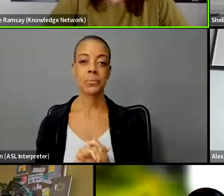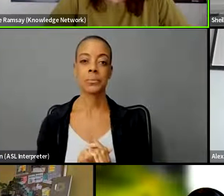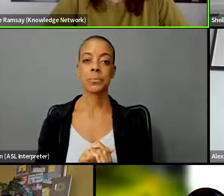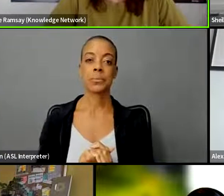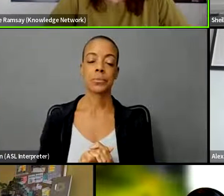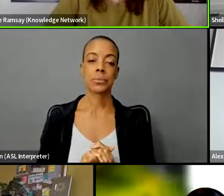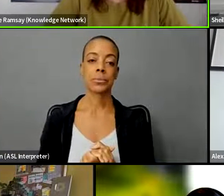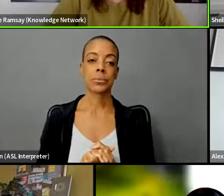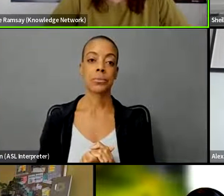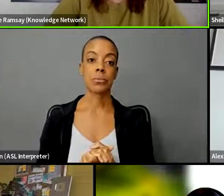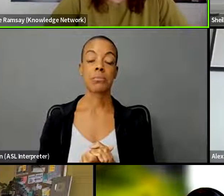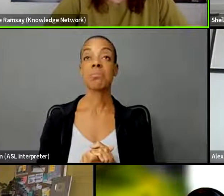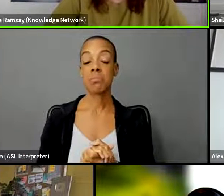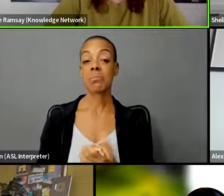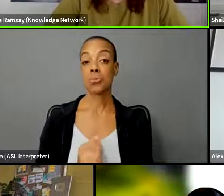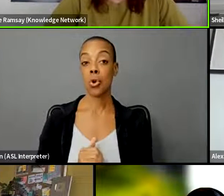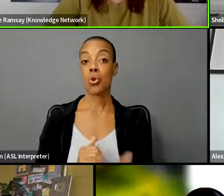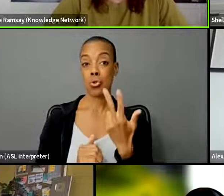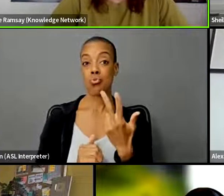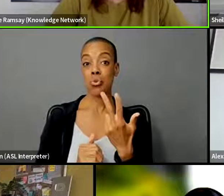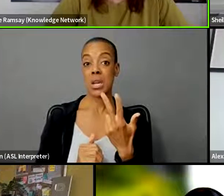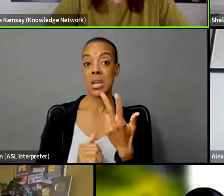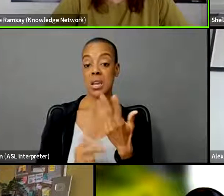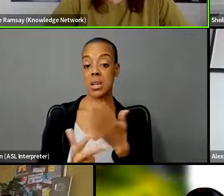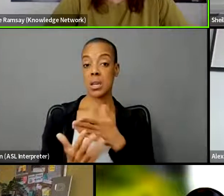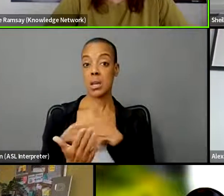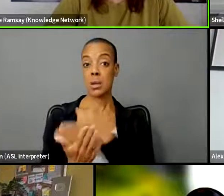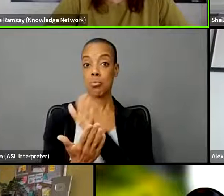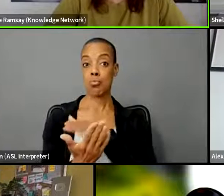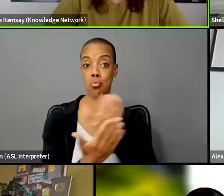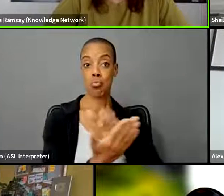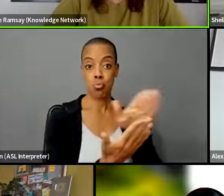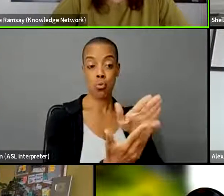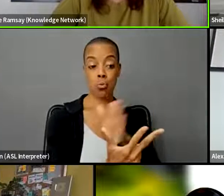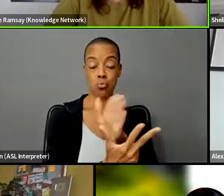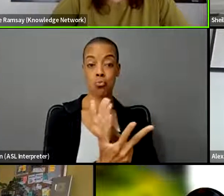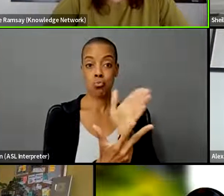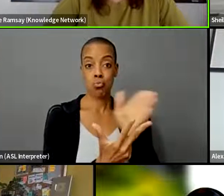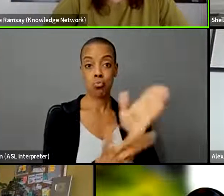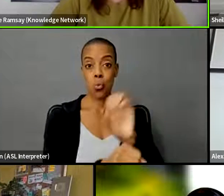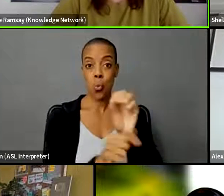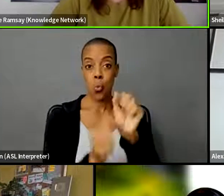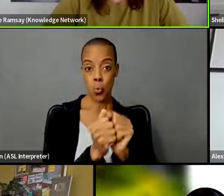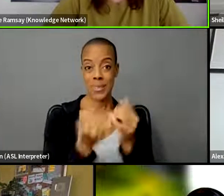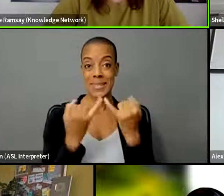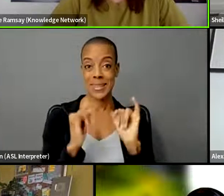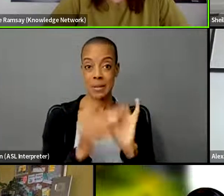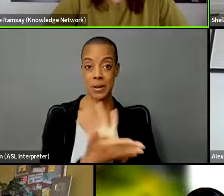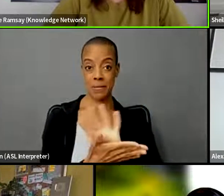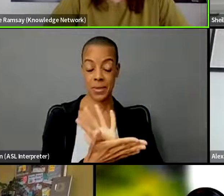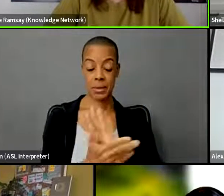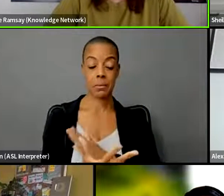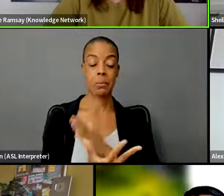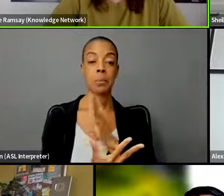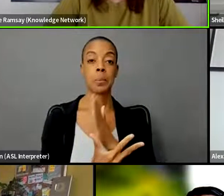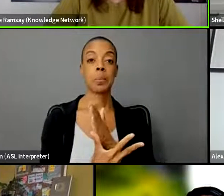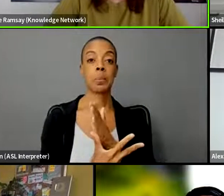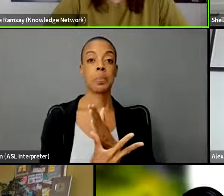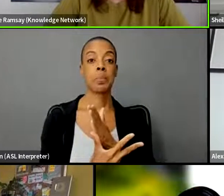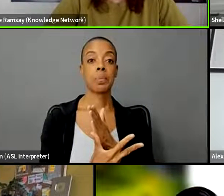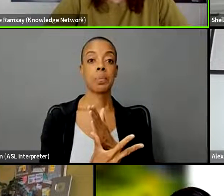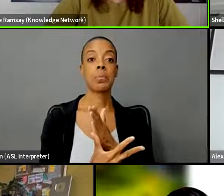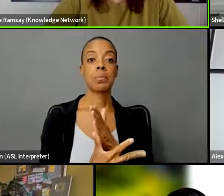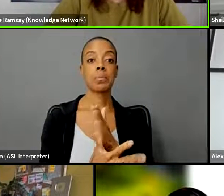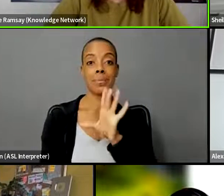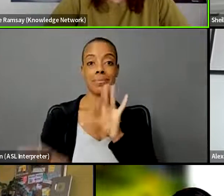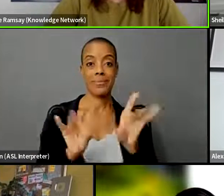basically 3 potential ways that we can work with the independent film community. The first way is through acquisition.